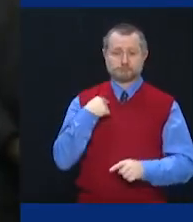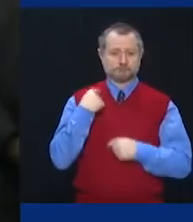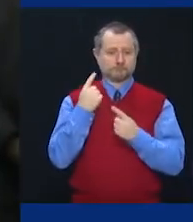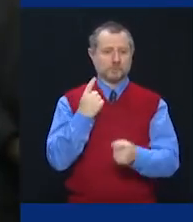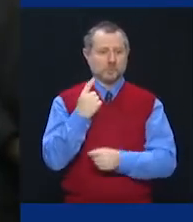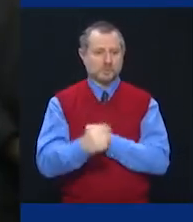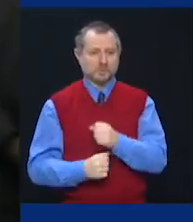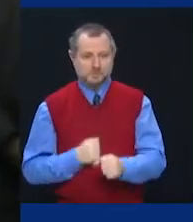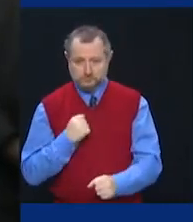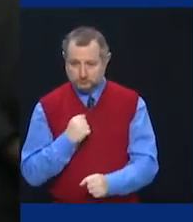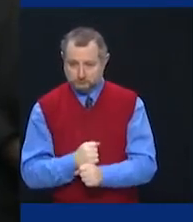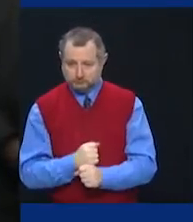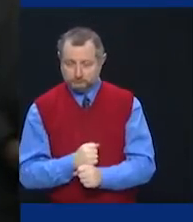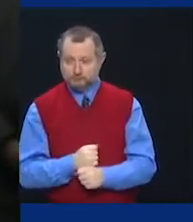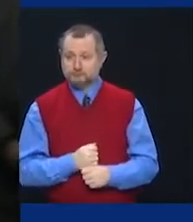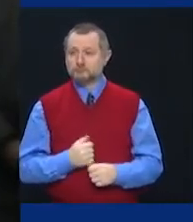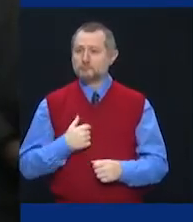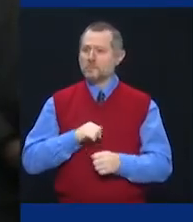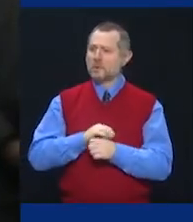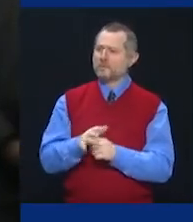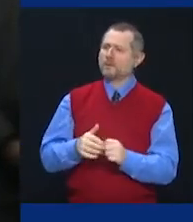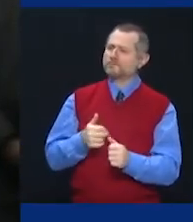COVID discriminated.